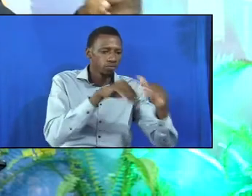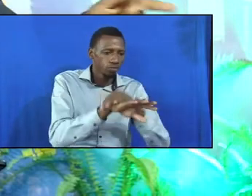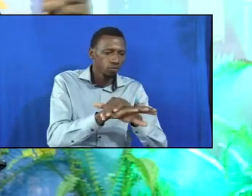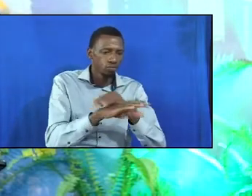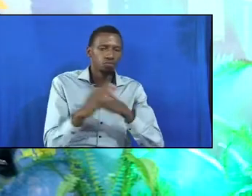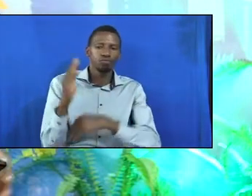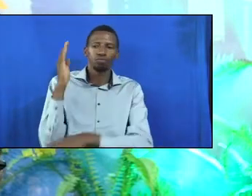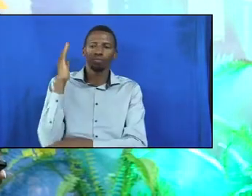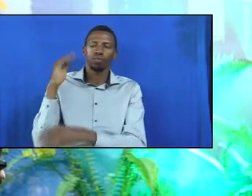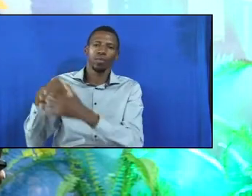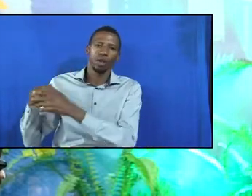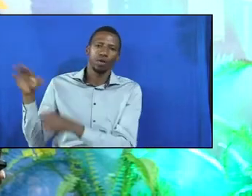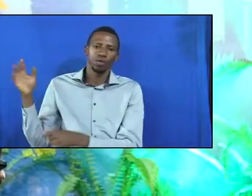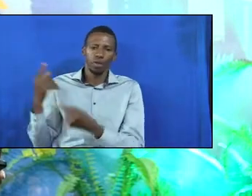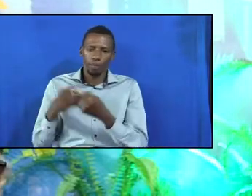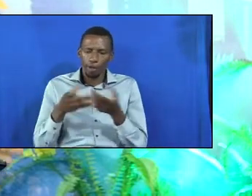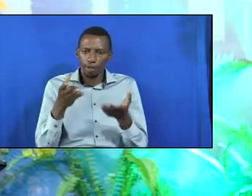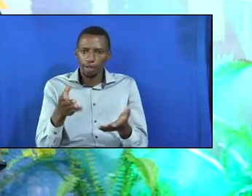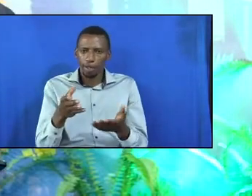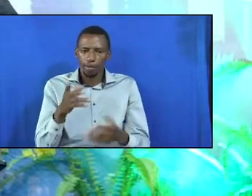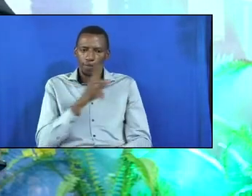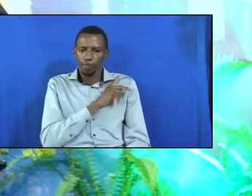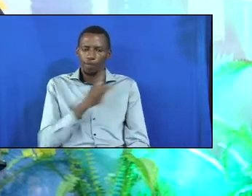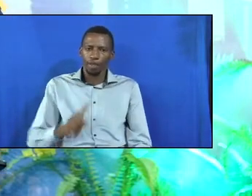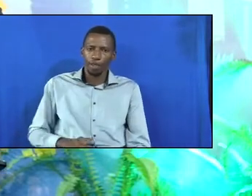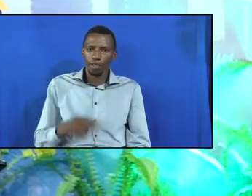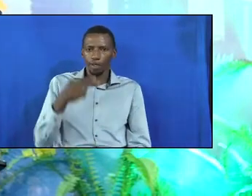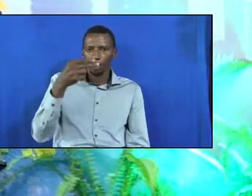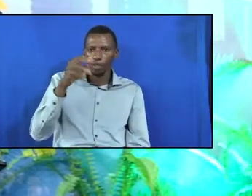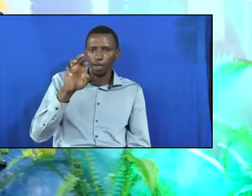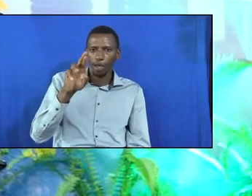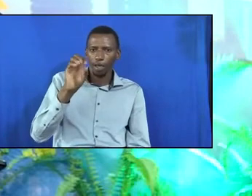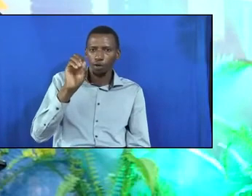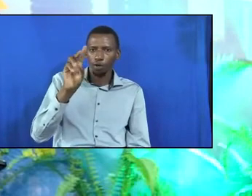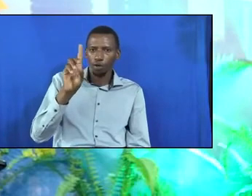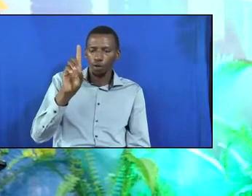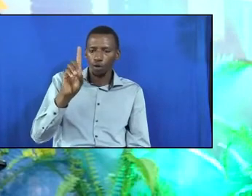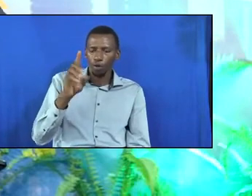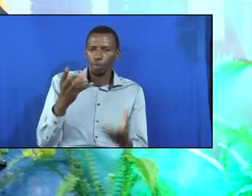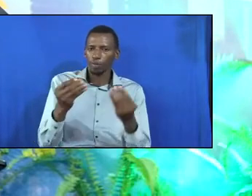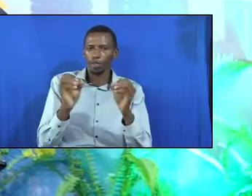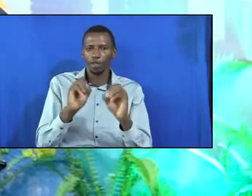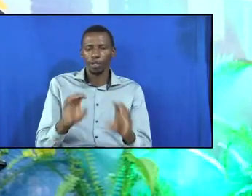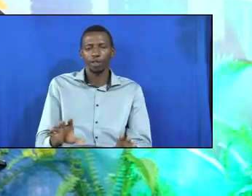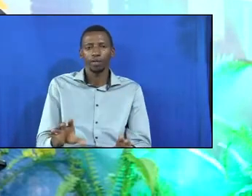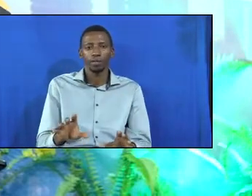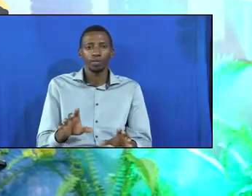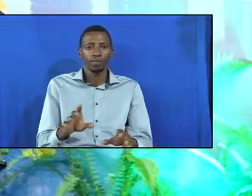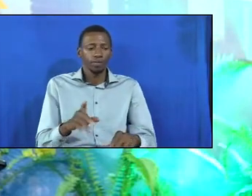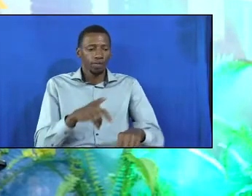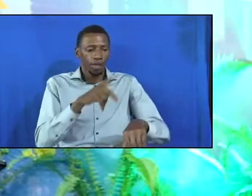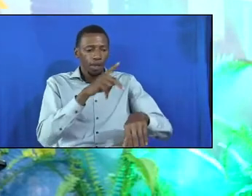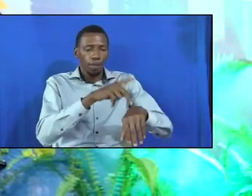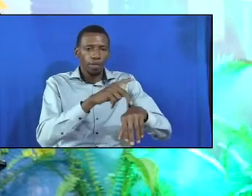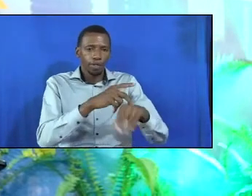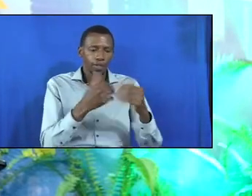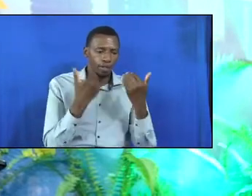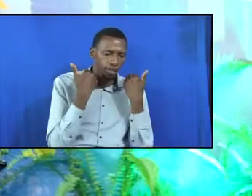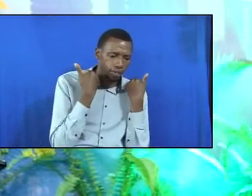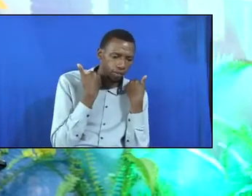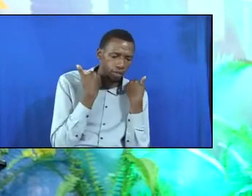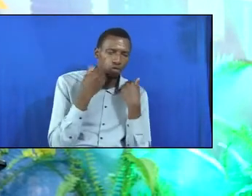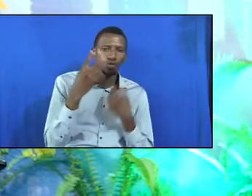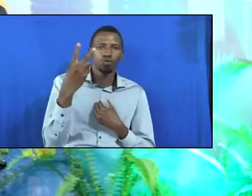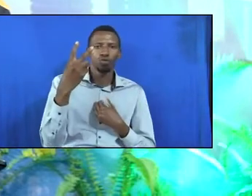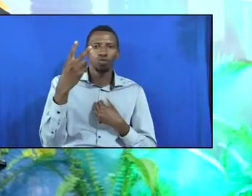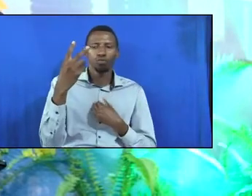Herod did not take chances. Where Peter was sleeping, the two soldiers were also sleeping there, one on